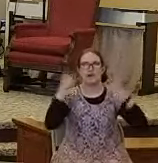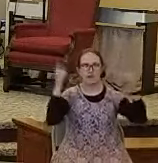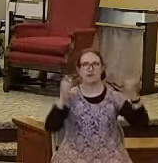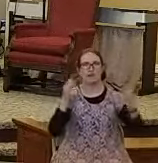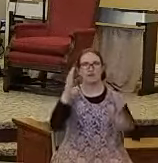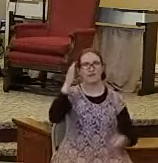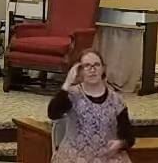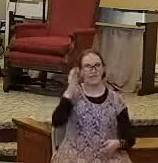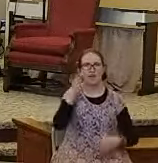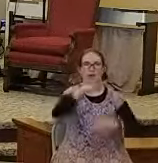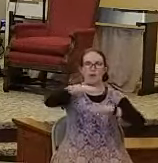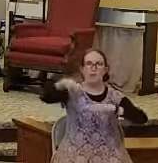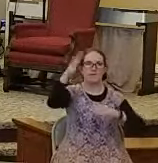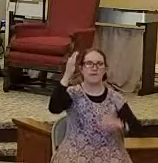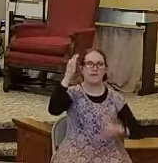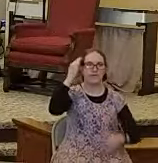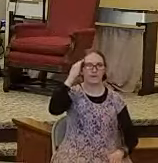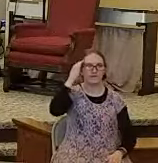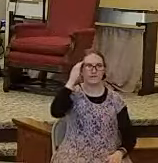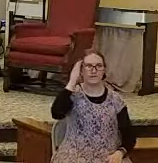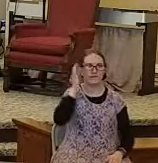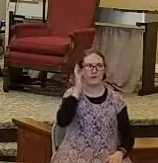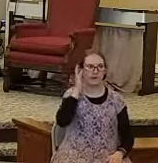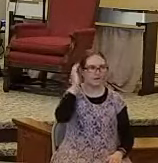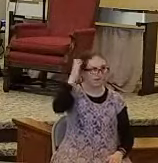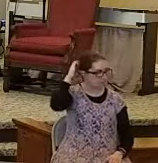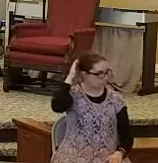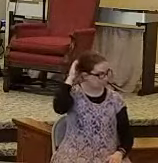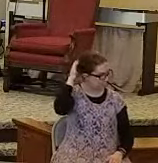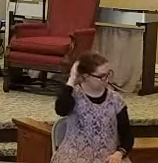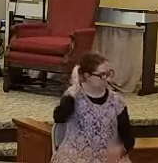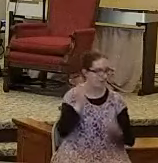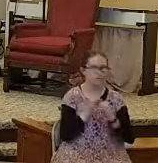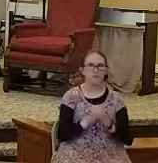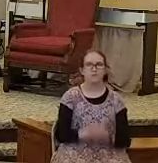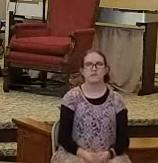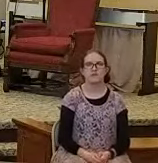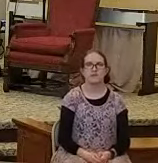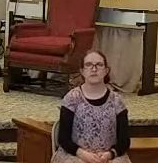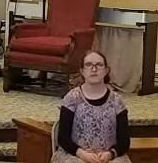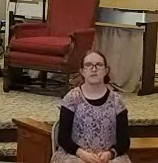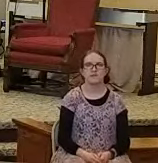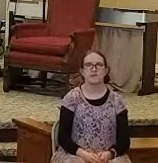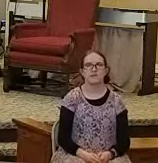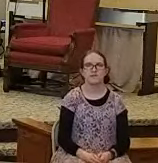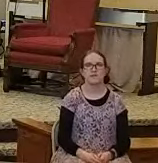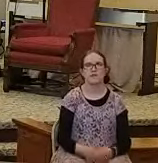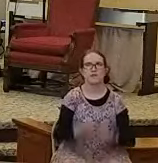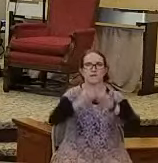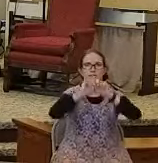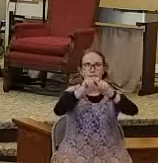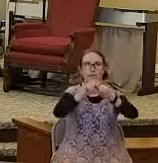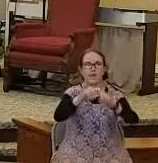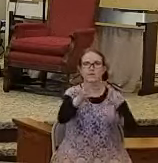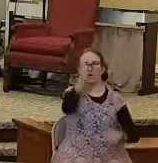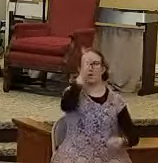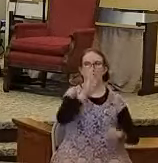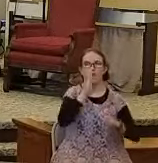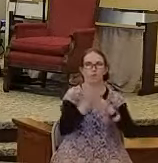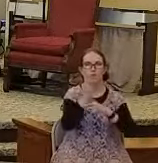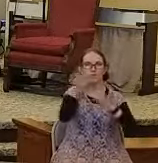His thoughts are above our thoughts. Amen. Amen. Amen. Hallelujah. Amen. And you can lean on God through it